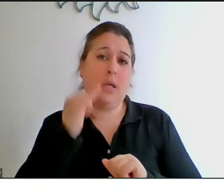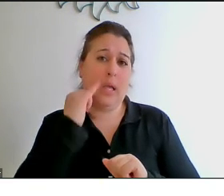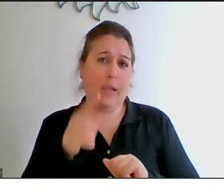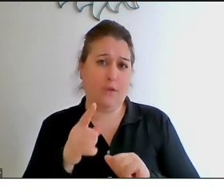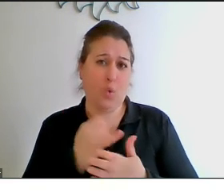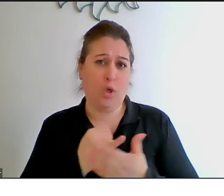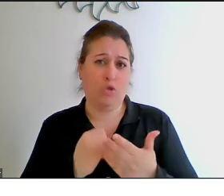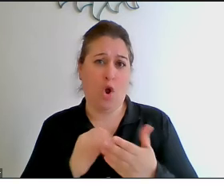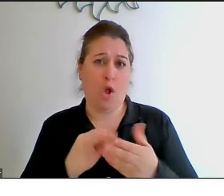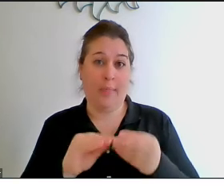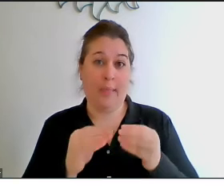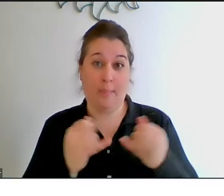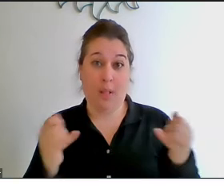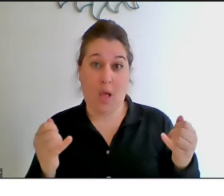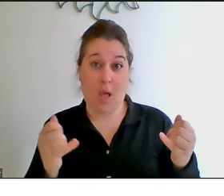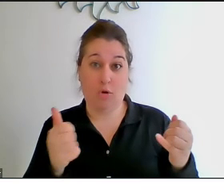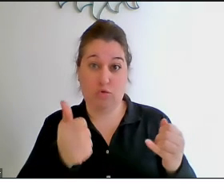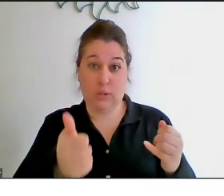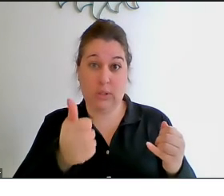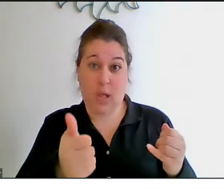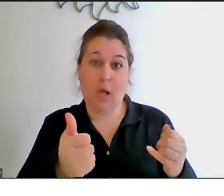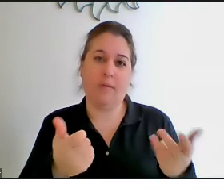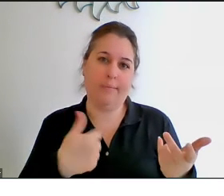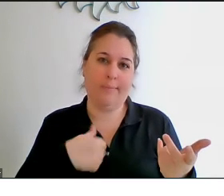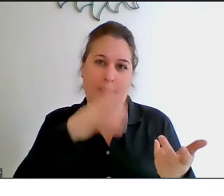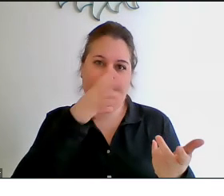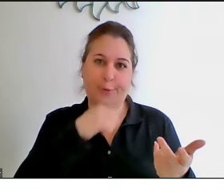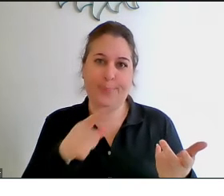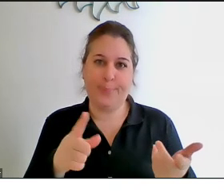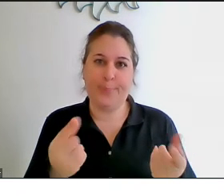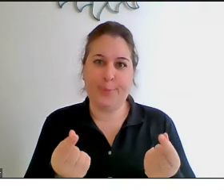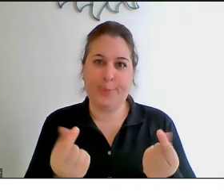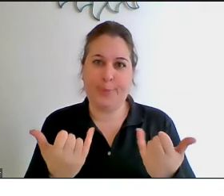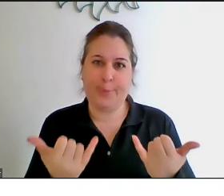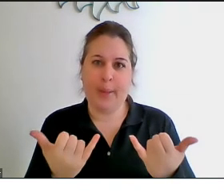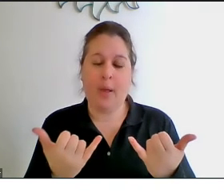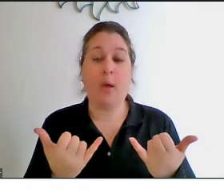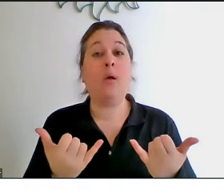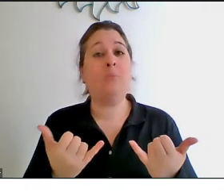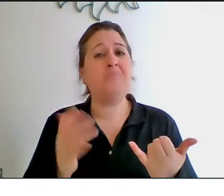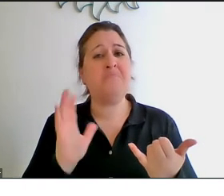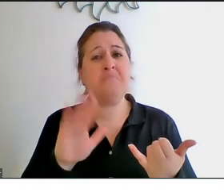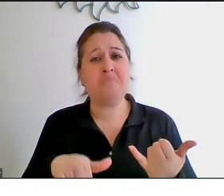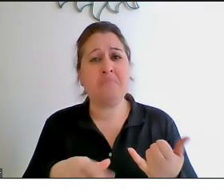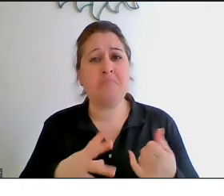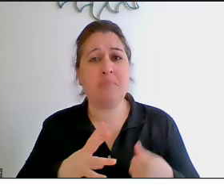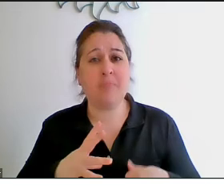If you're drawing these number lines yourself, which is what you're probably doing right now, don't worry.